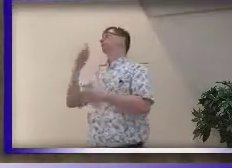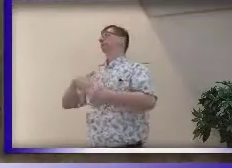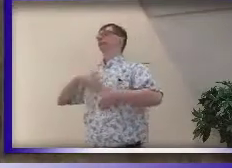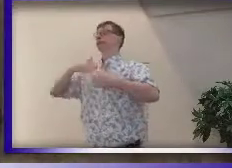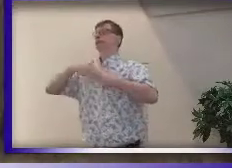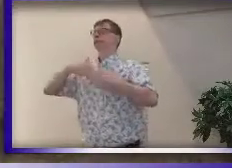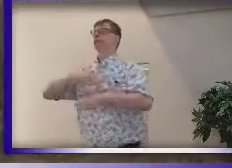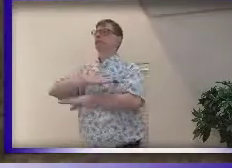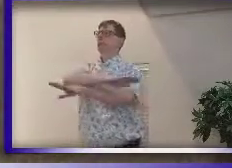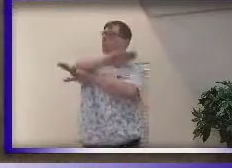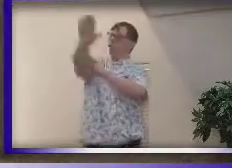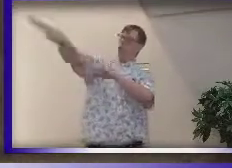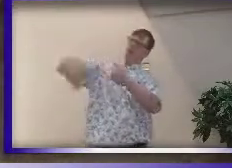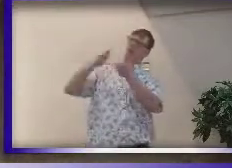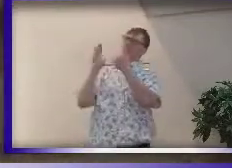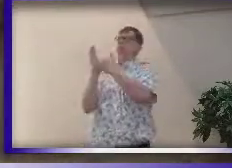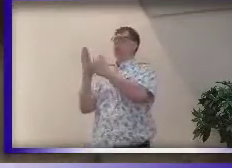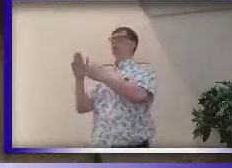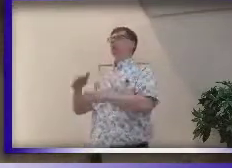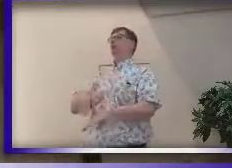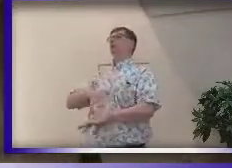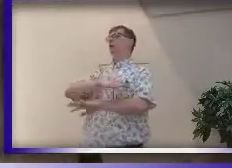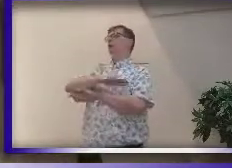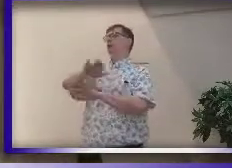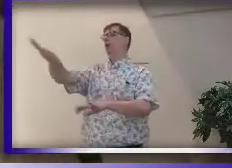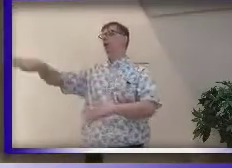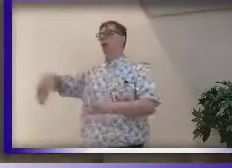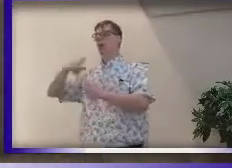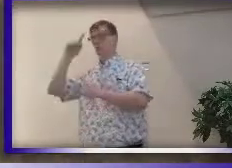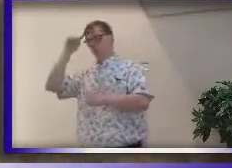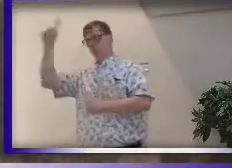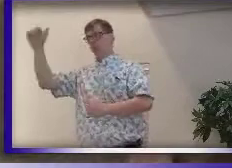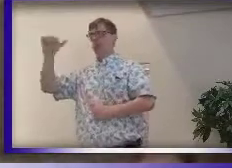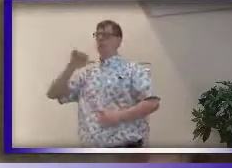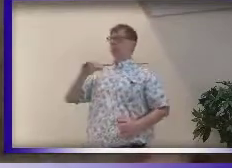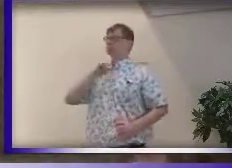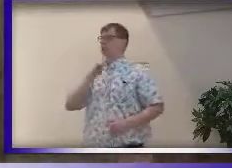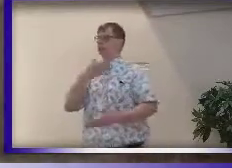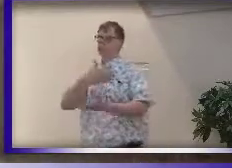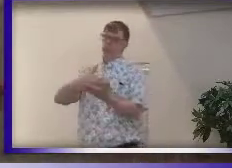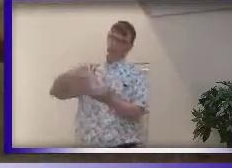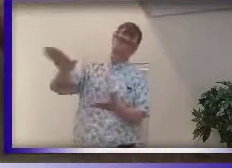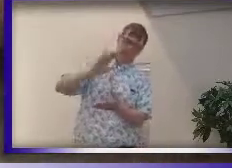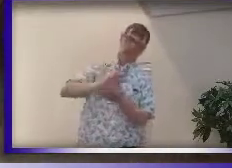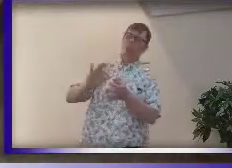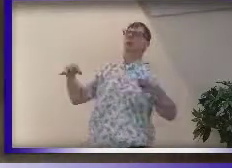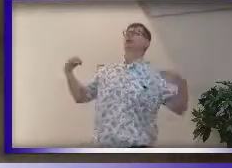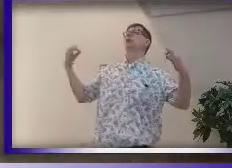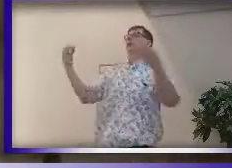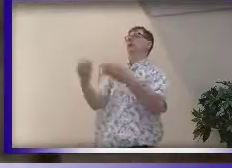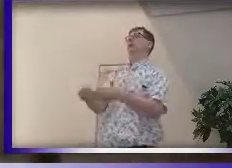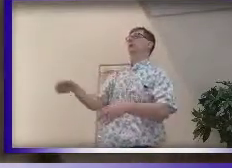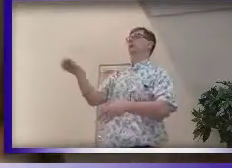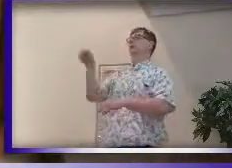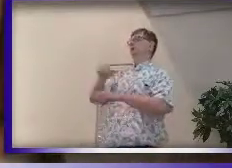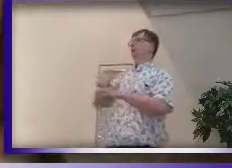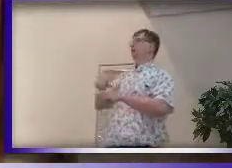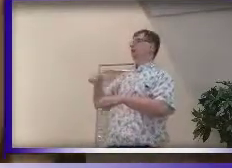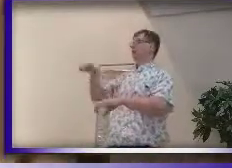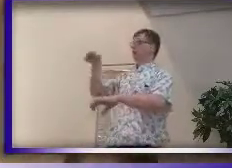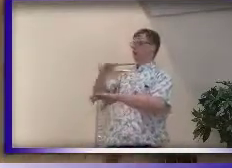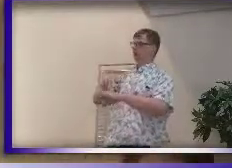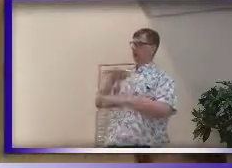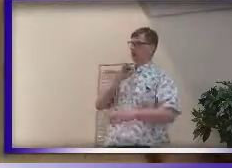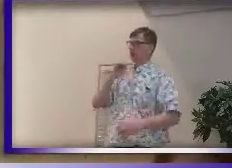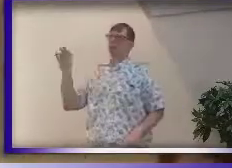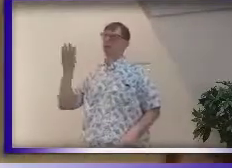And some of what happened was we had COVID and then I broke my foot. Then I really couldn't move. God was not